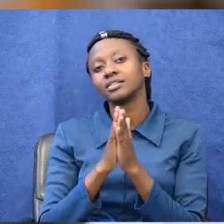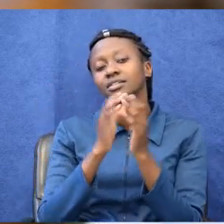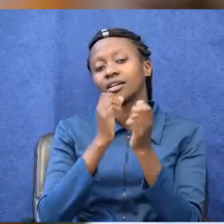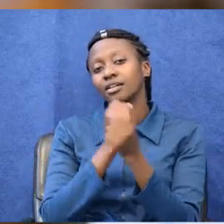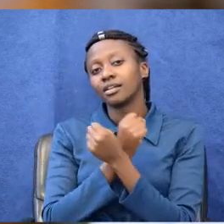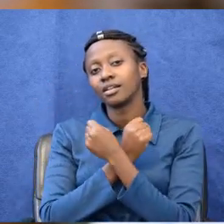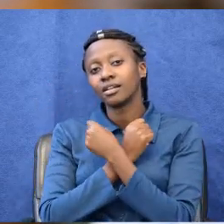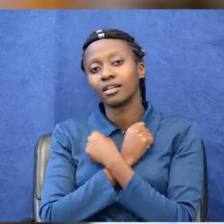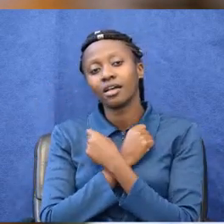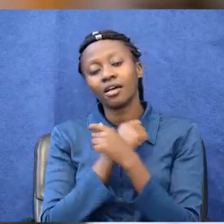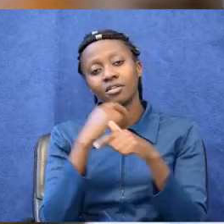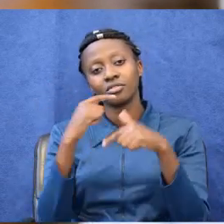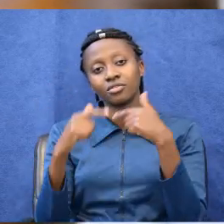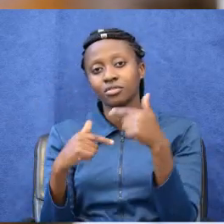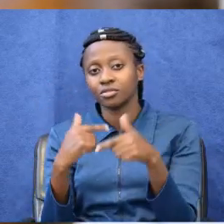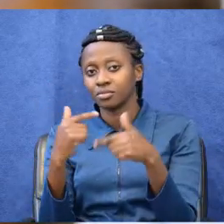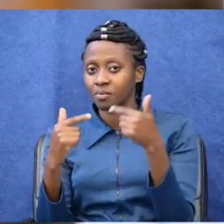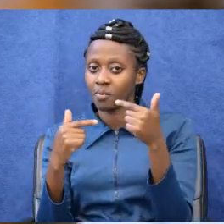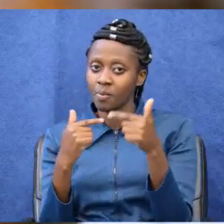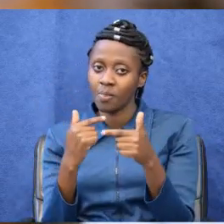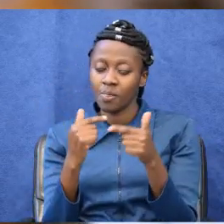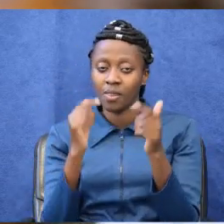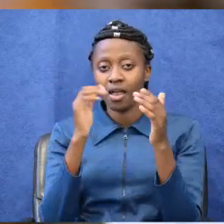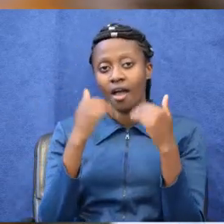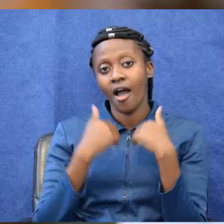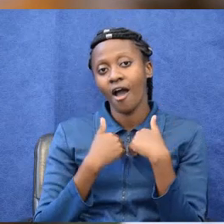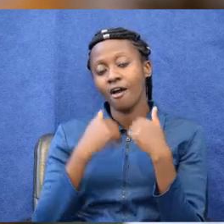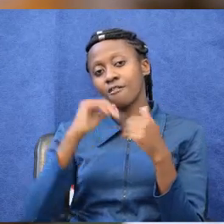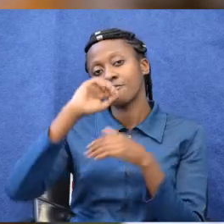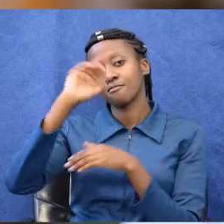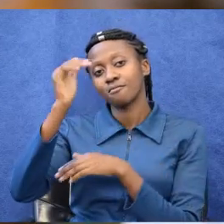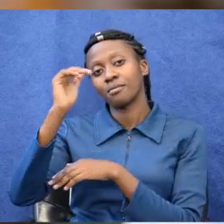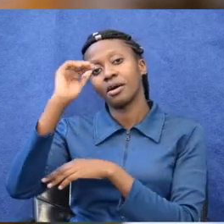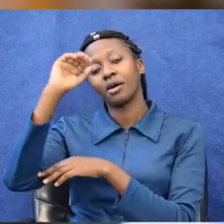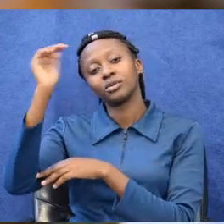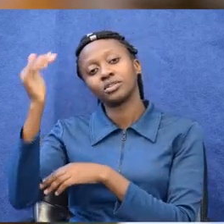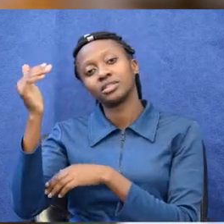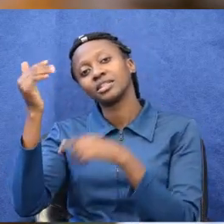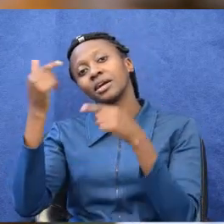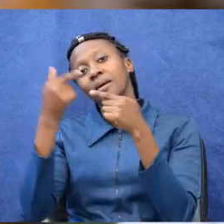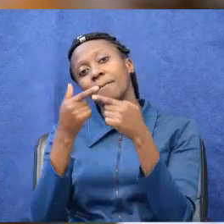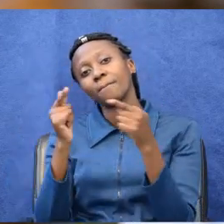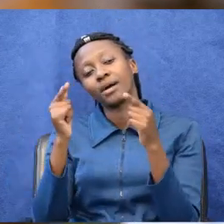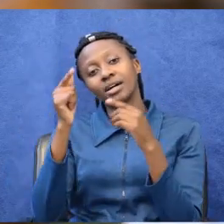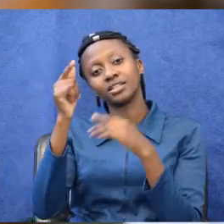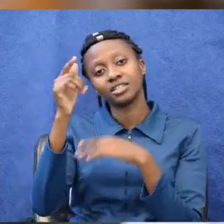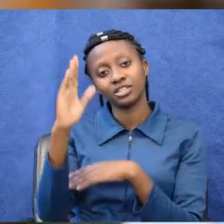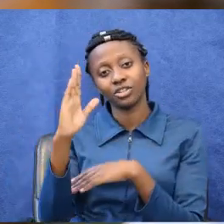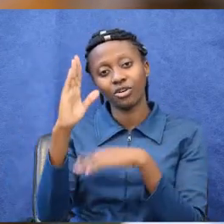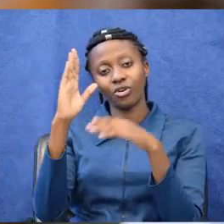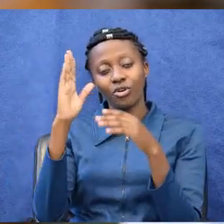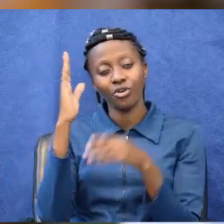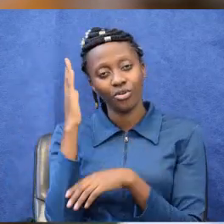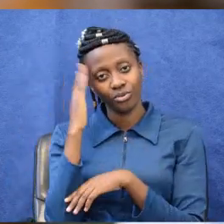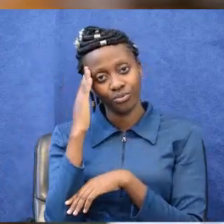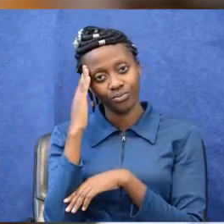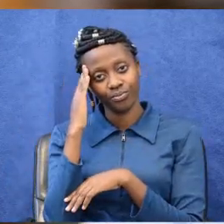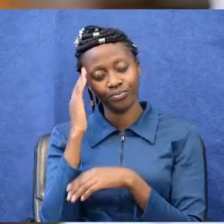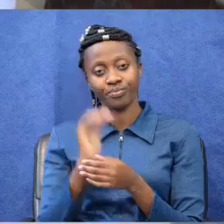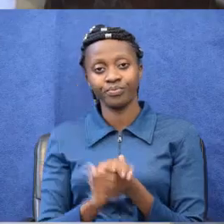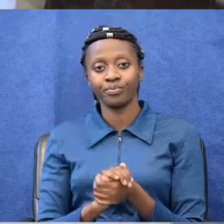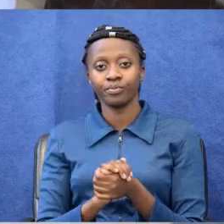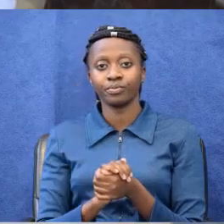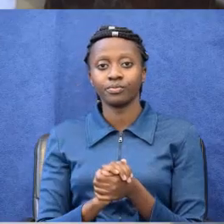love divine, there is no mountain we cannot